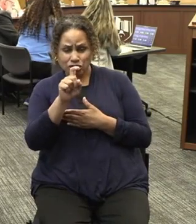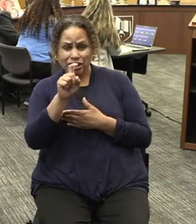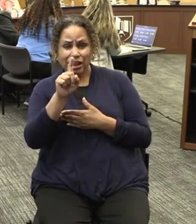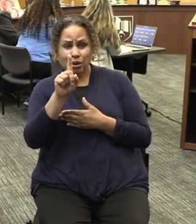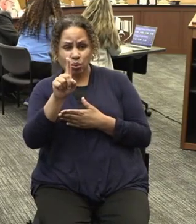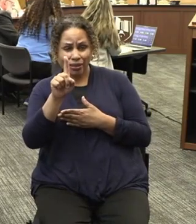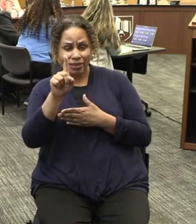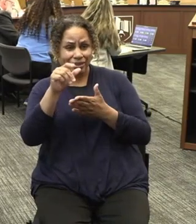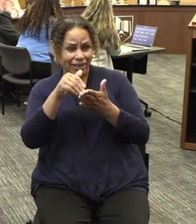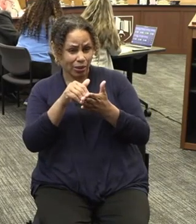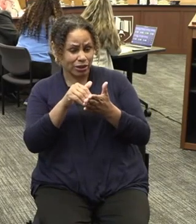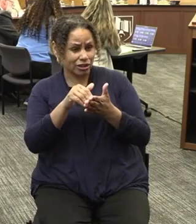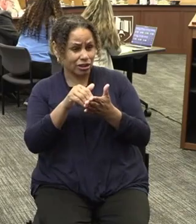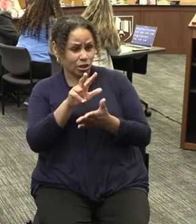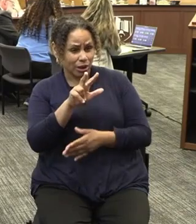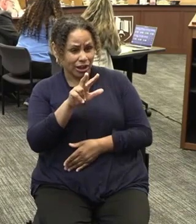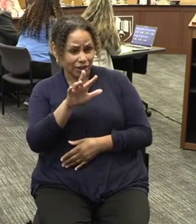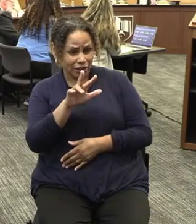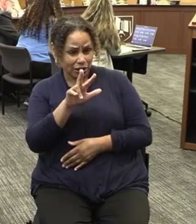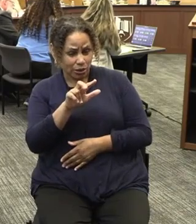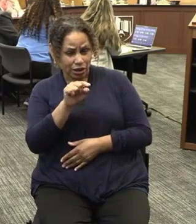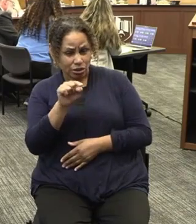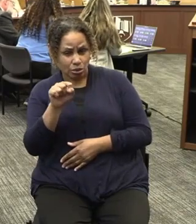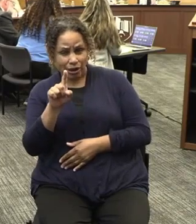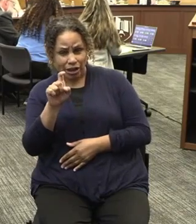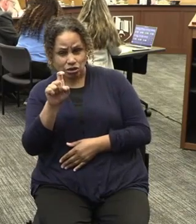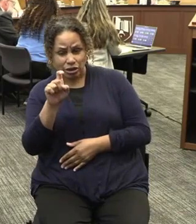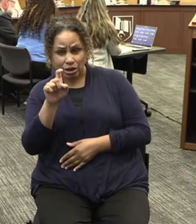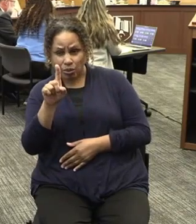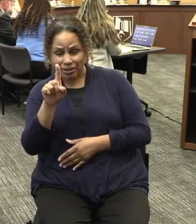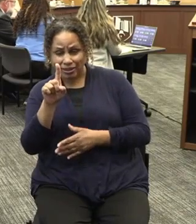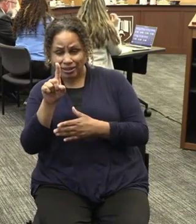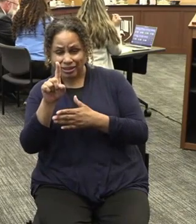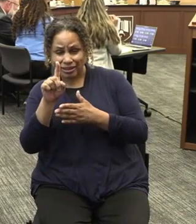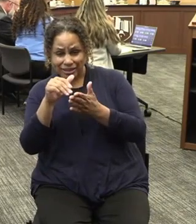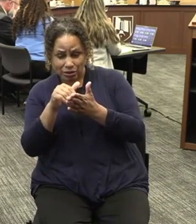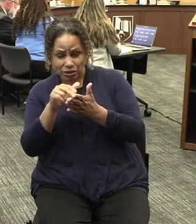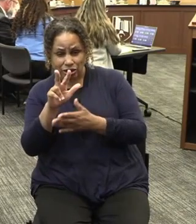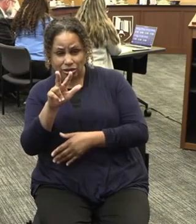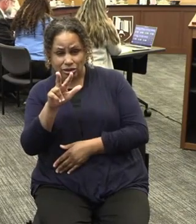101,353 to 101,322. Why so close?